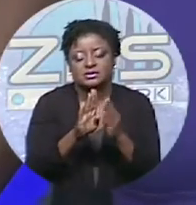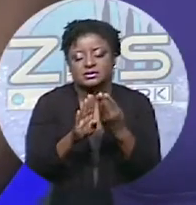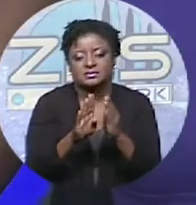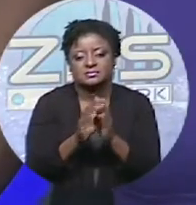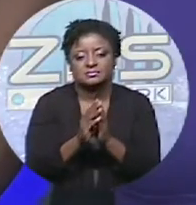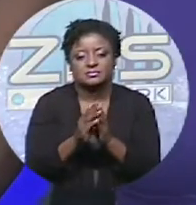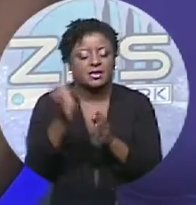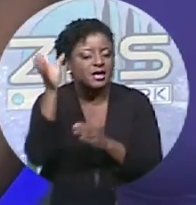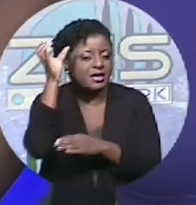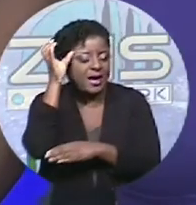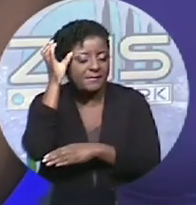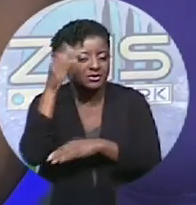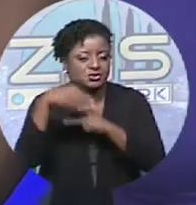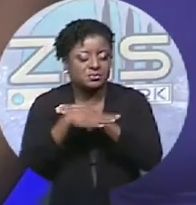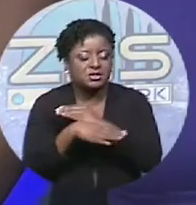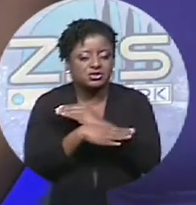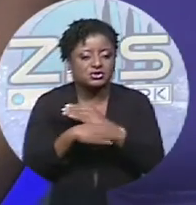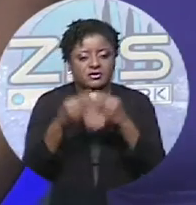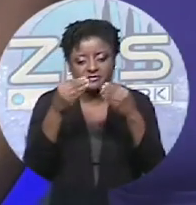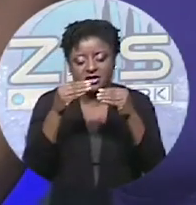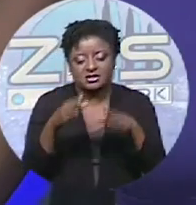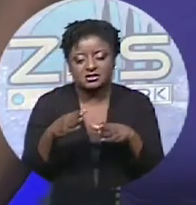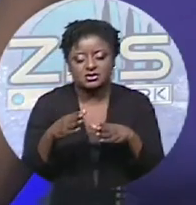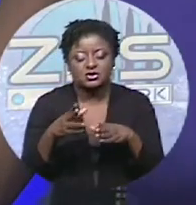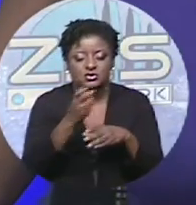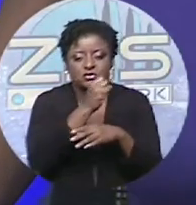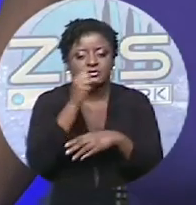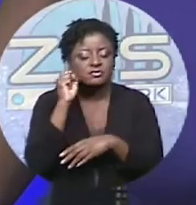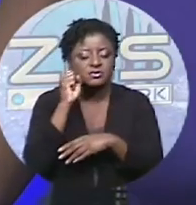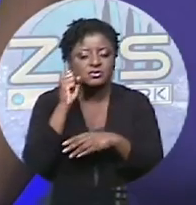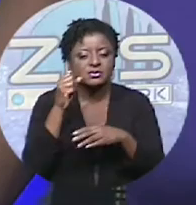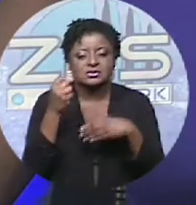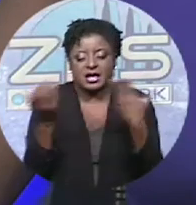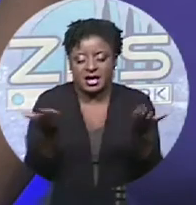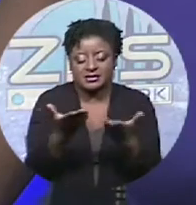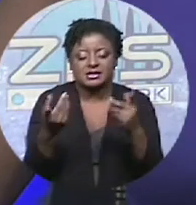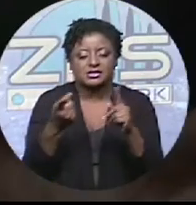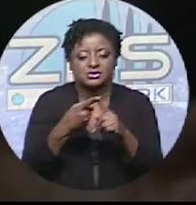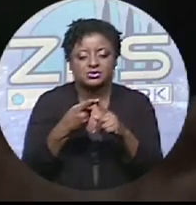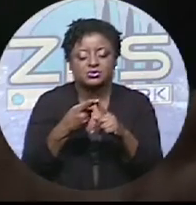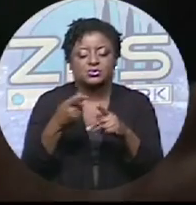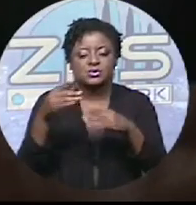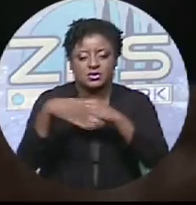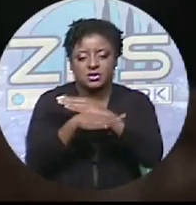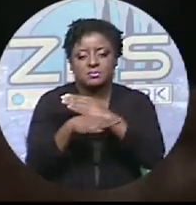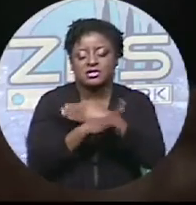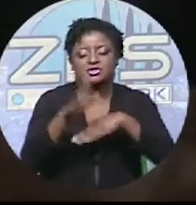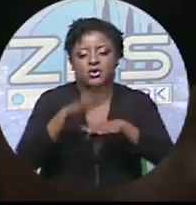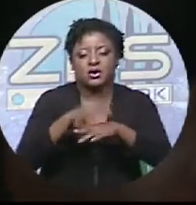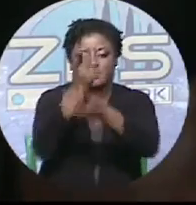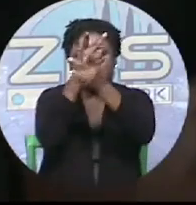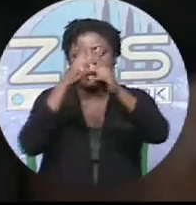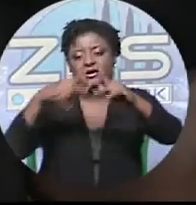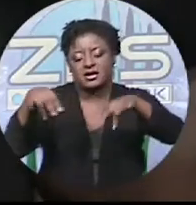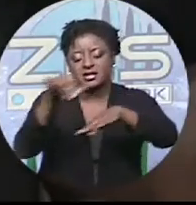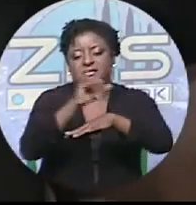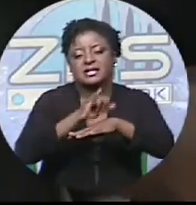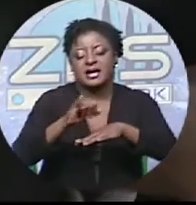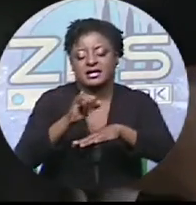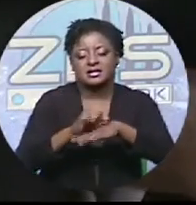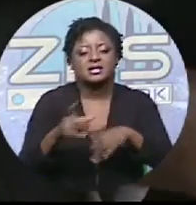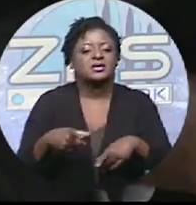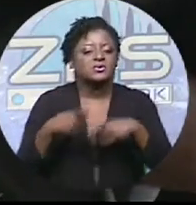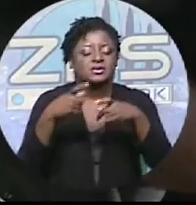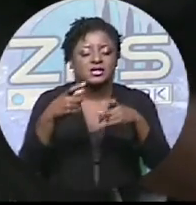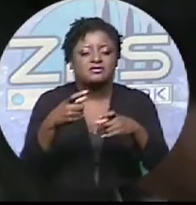Cabbage Beach vendors who were denied access to the beach on Paradise Island were granted an injunction by Justice Bernard Turner today,